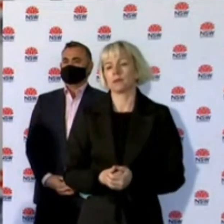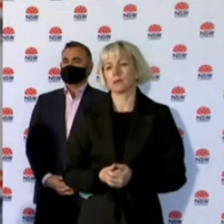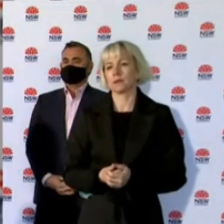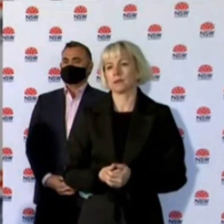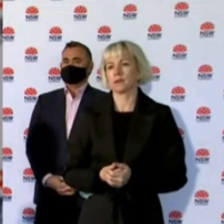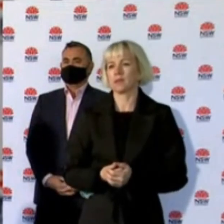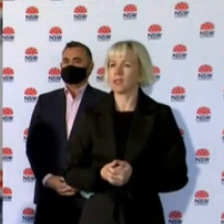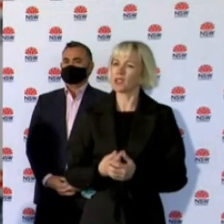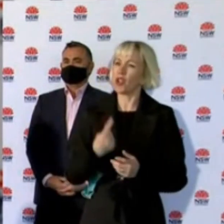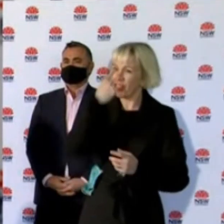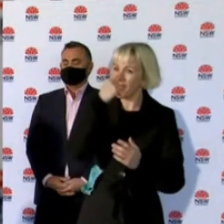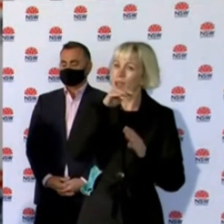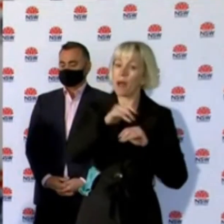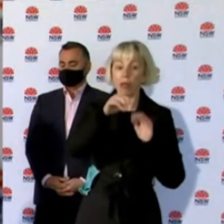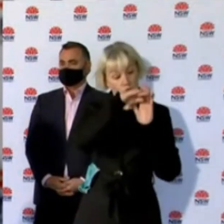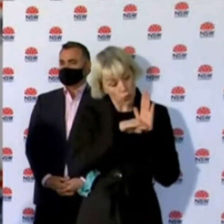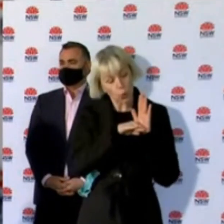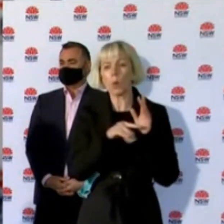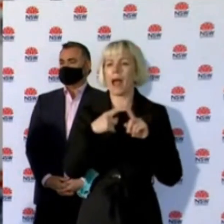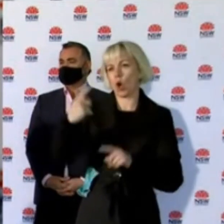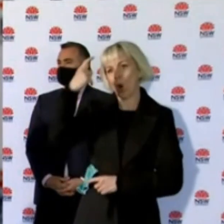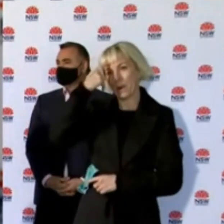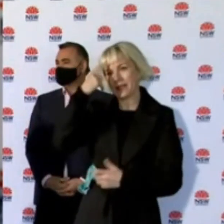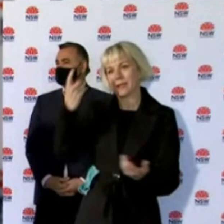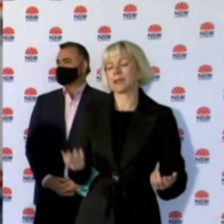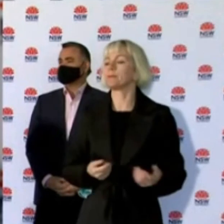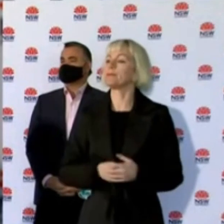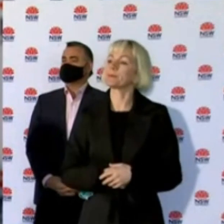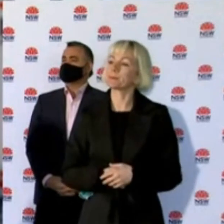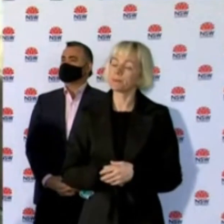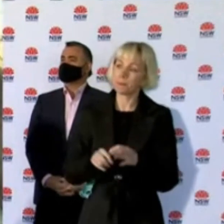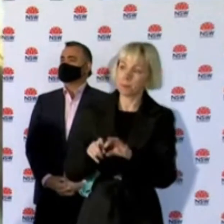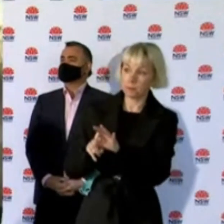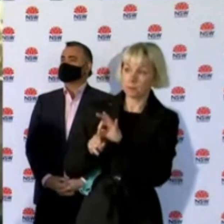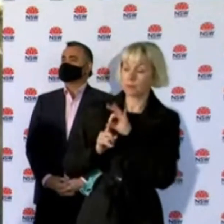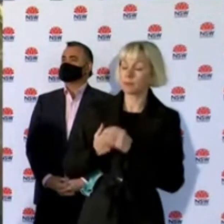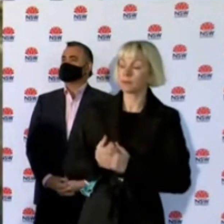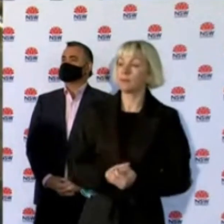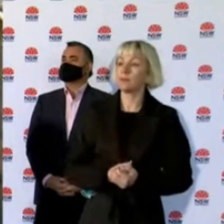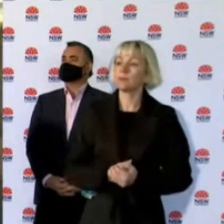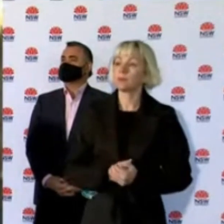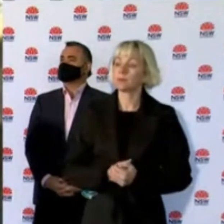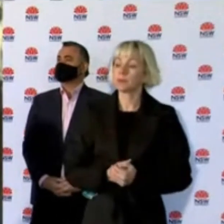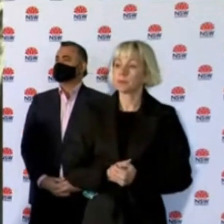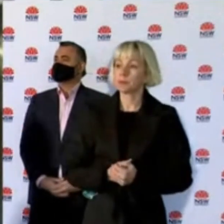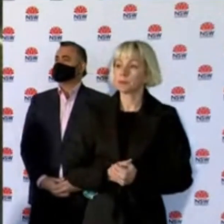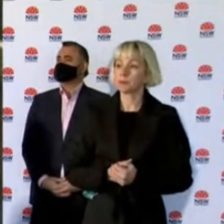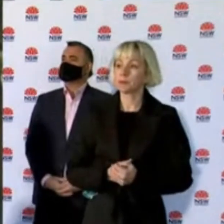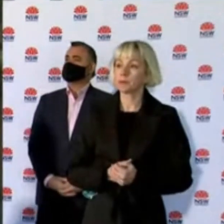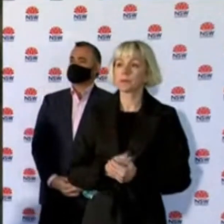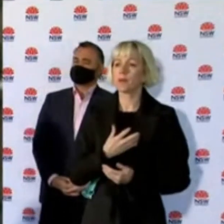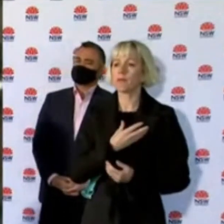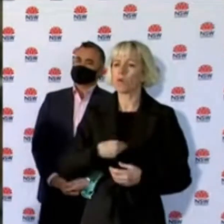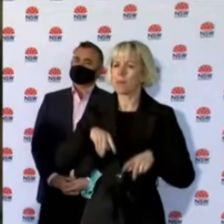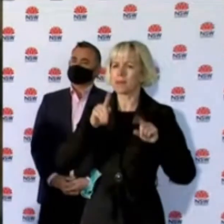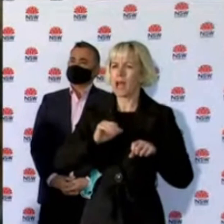to what's there in the rules. Premier, what about bosses? There's been an issue since basically the start of the pandemic, right? For a boss who